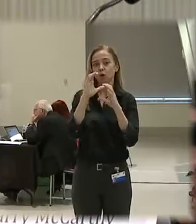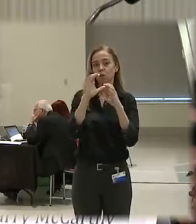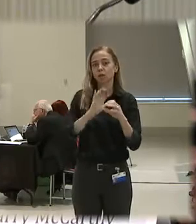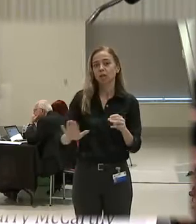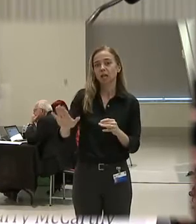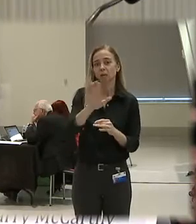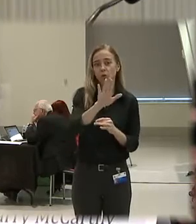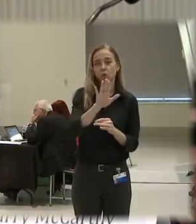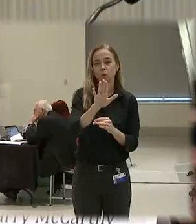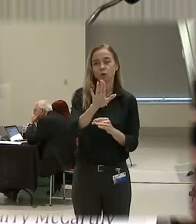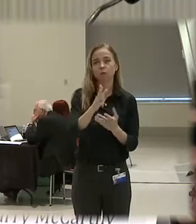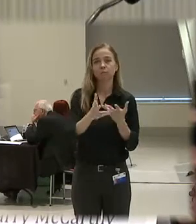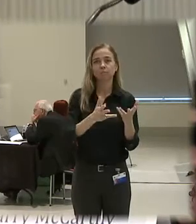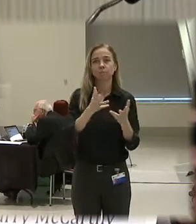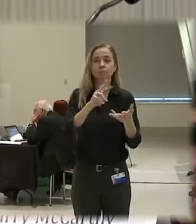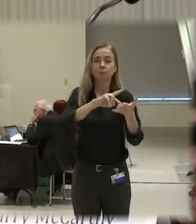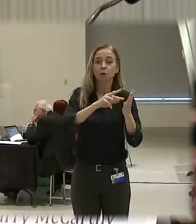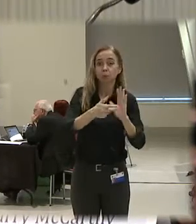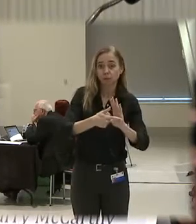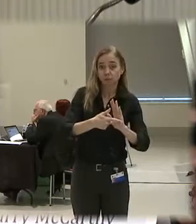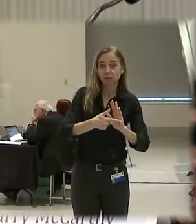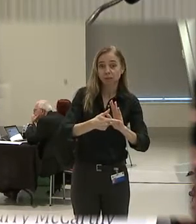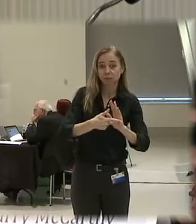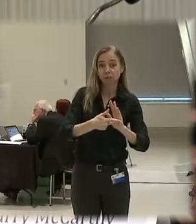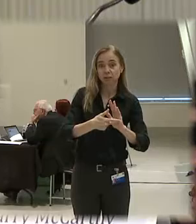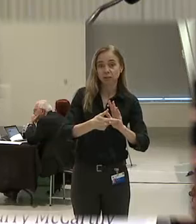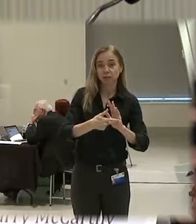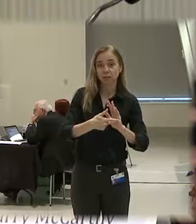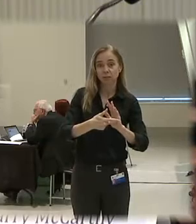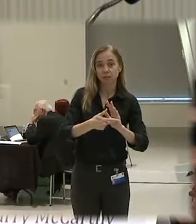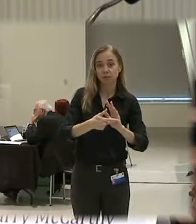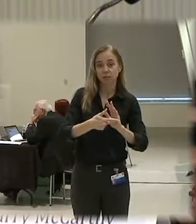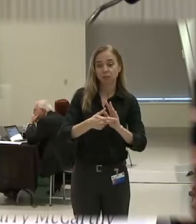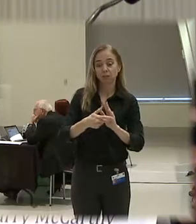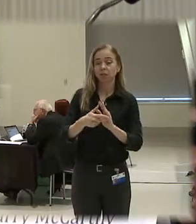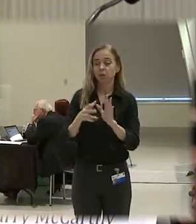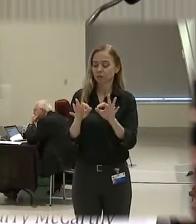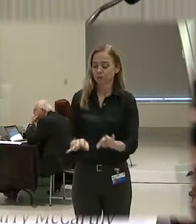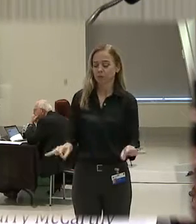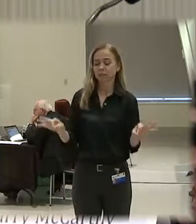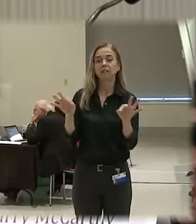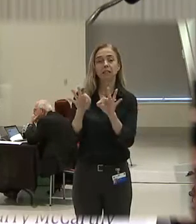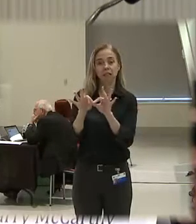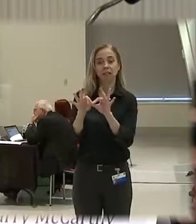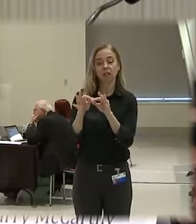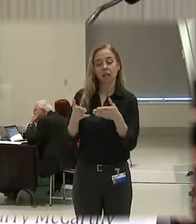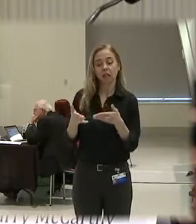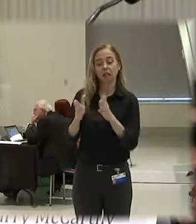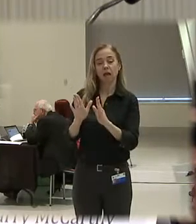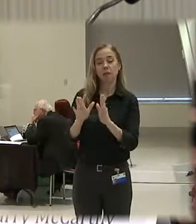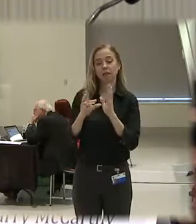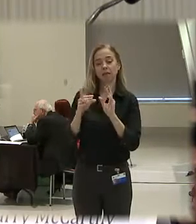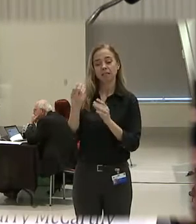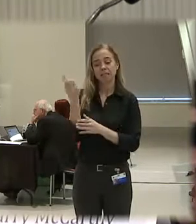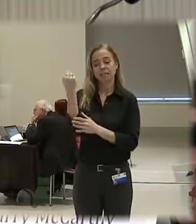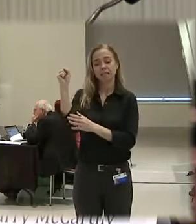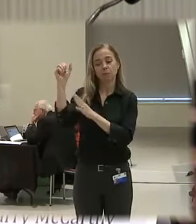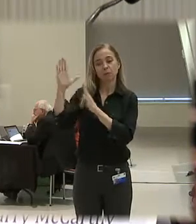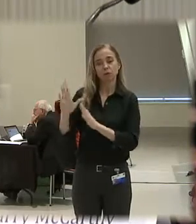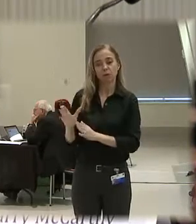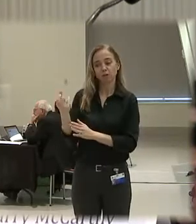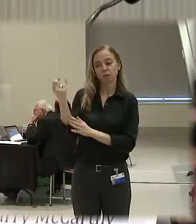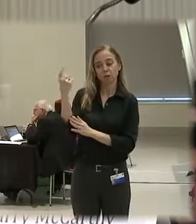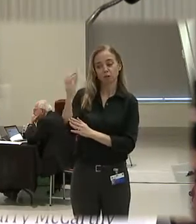your purpose was key to us in allowing demonstrators to understand